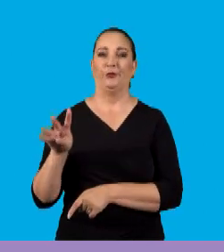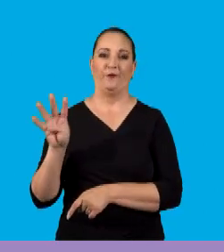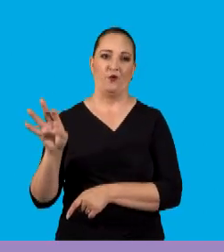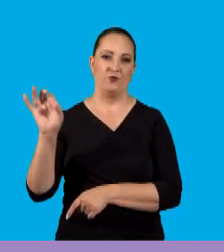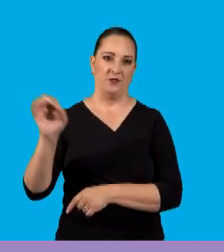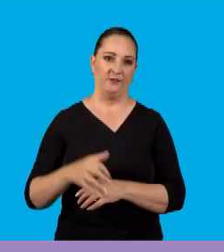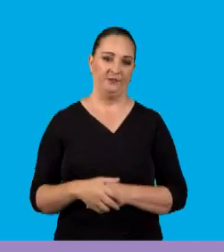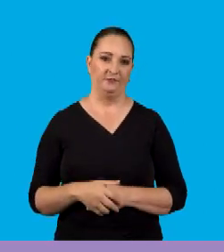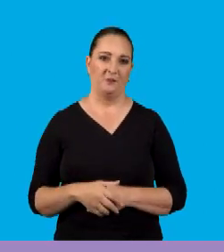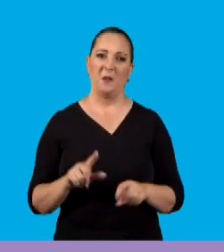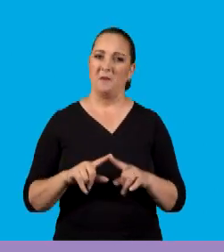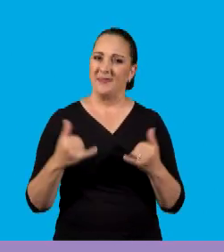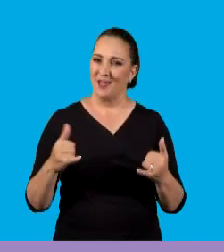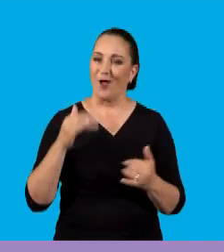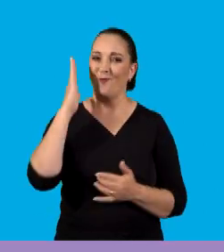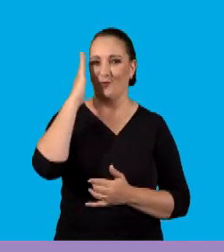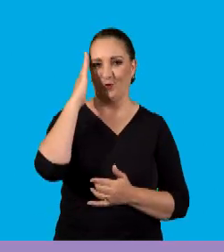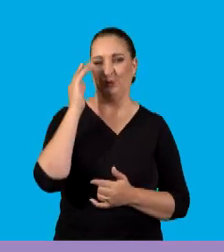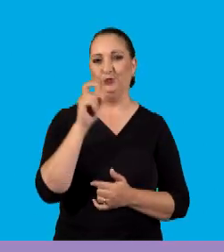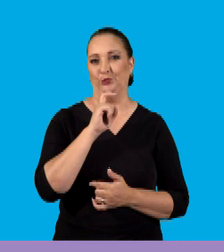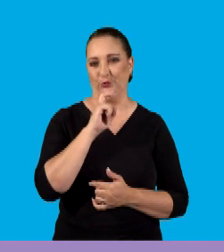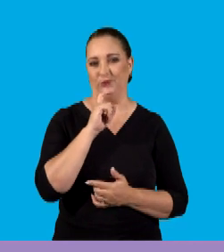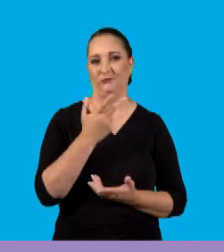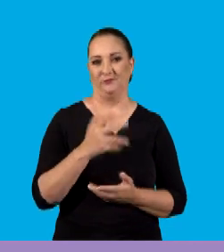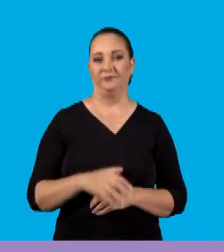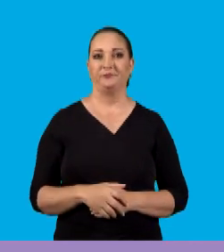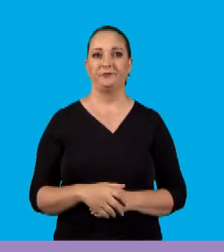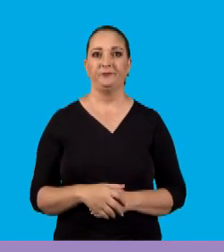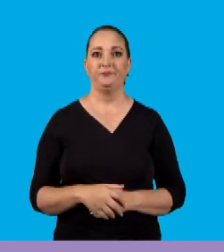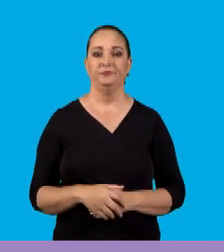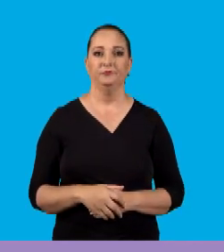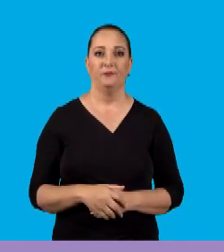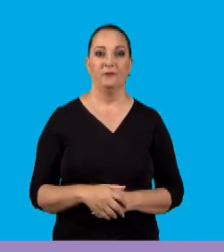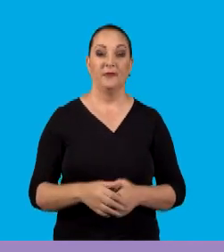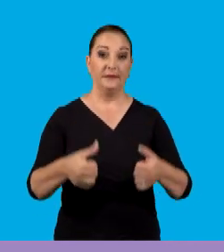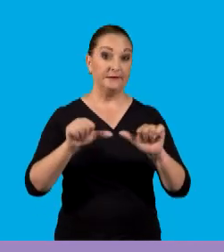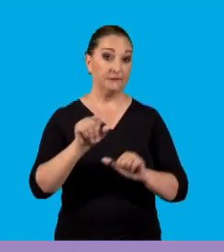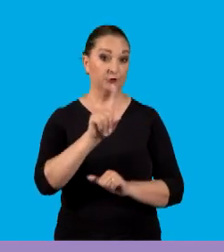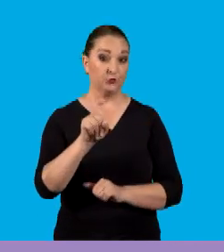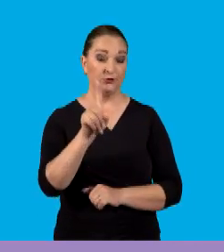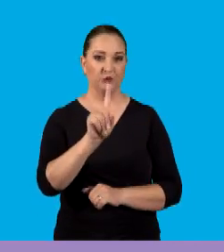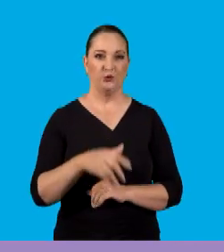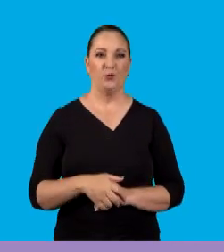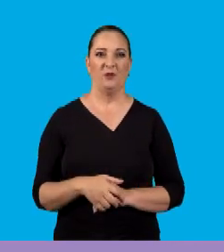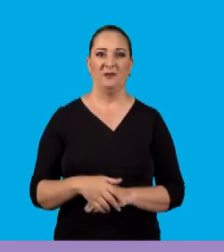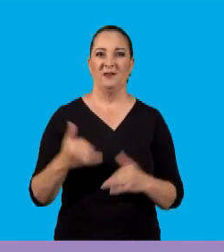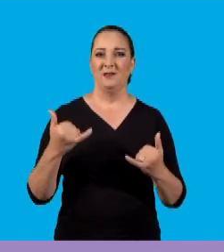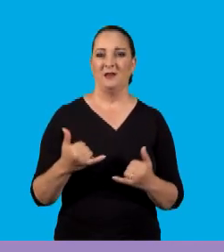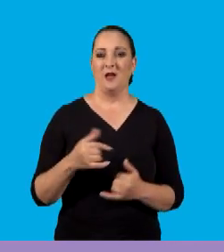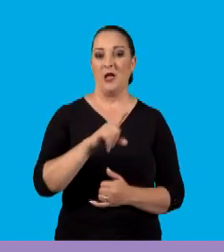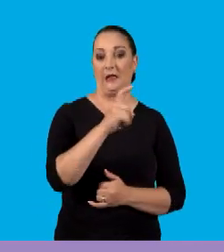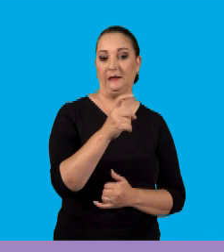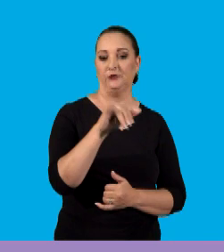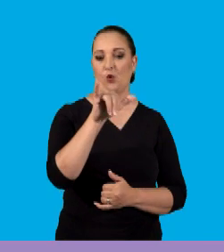angles to determine the sizes of these angles. Let's look at the next question, which is find